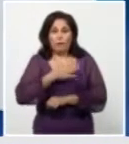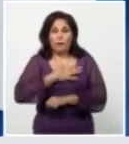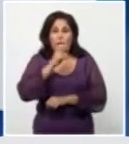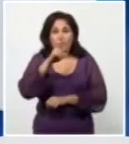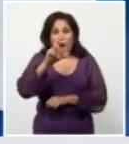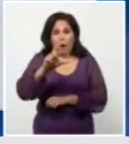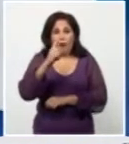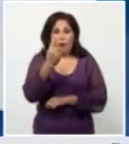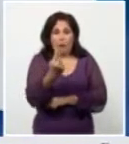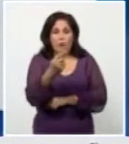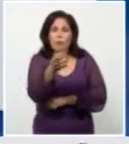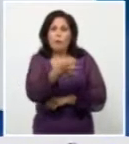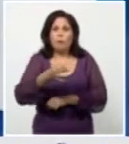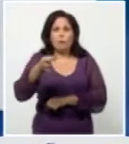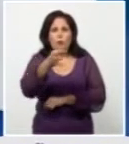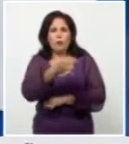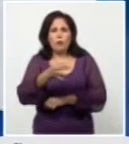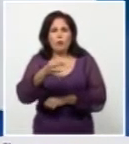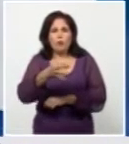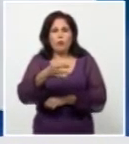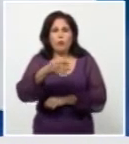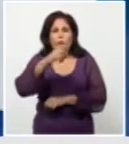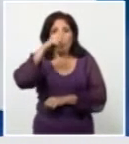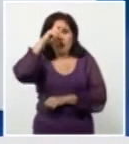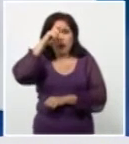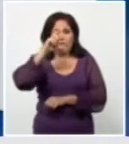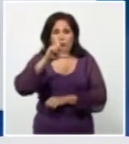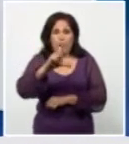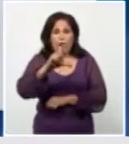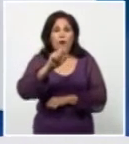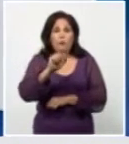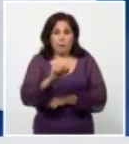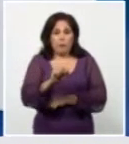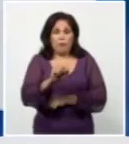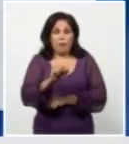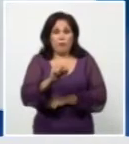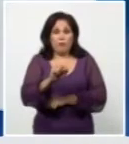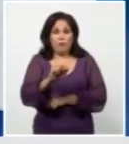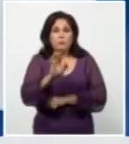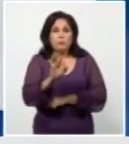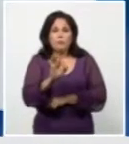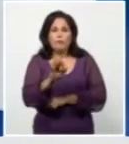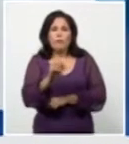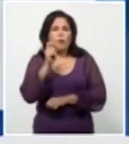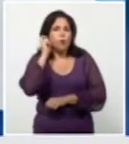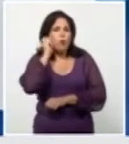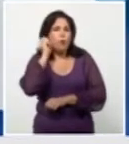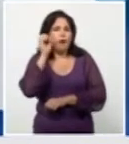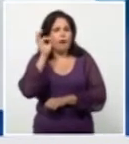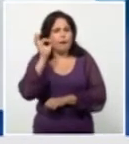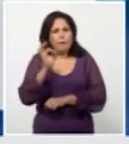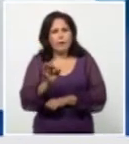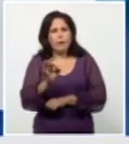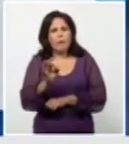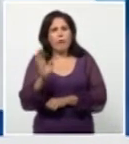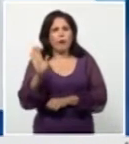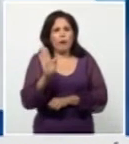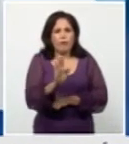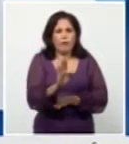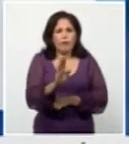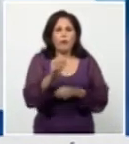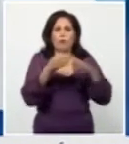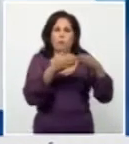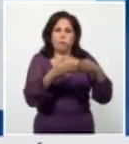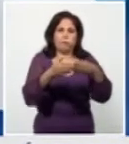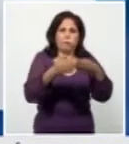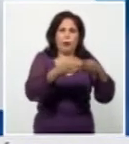traveler who arrived in Cuba on June 4th. Que arribó a nuestro país